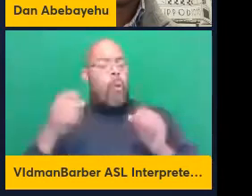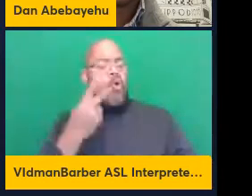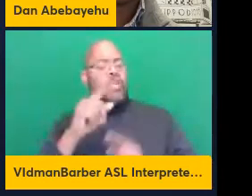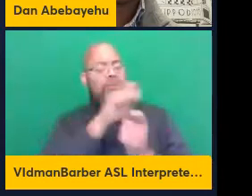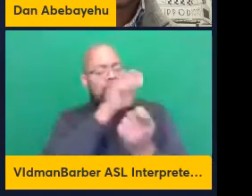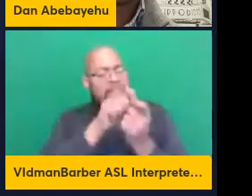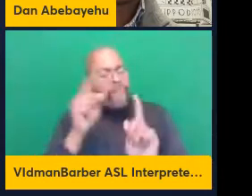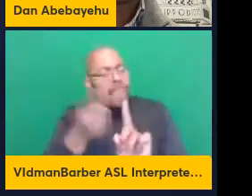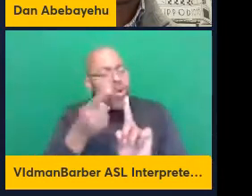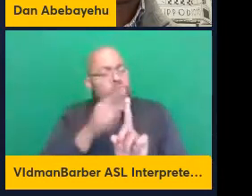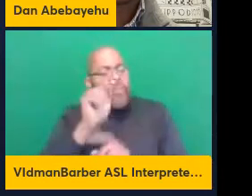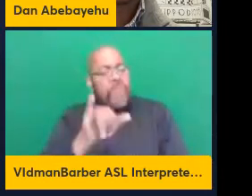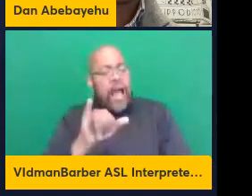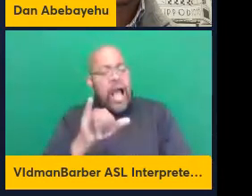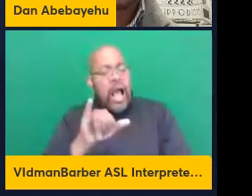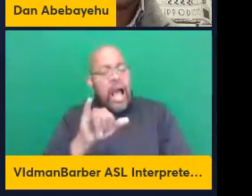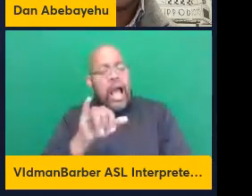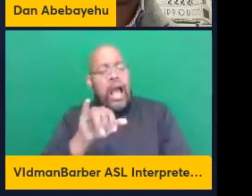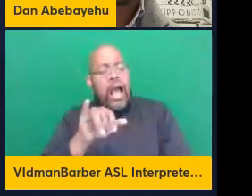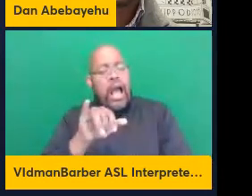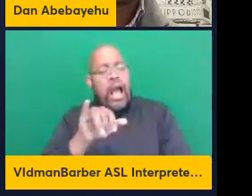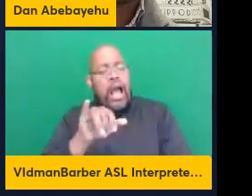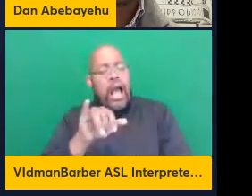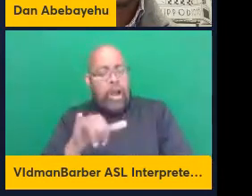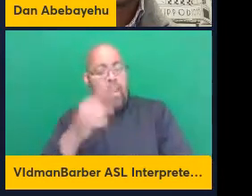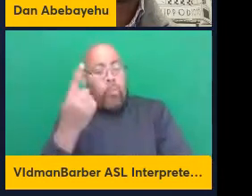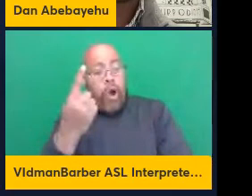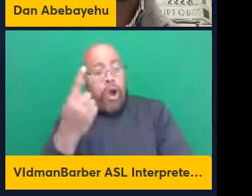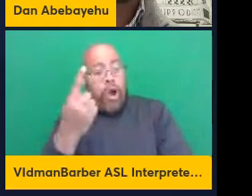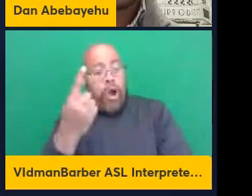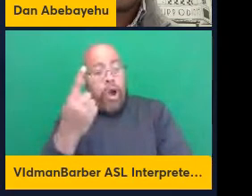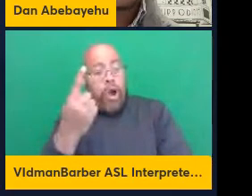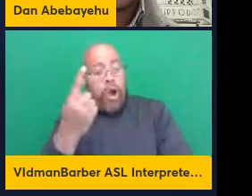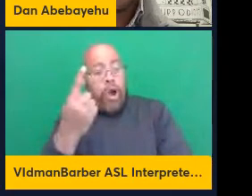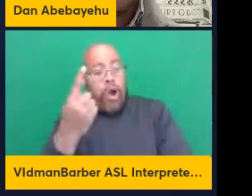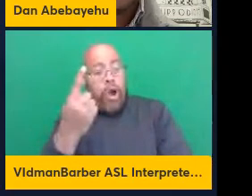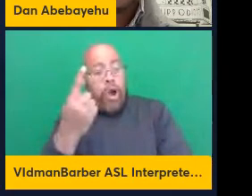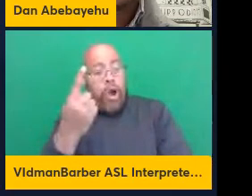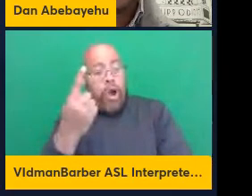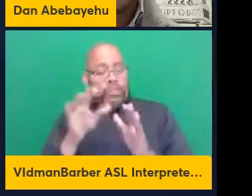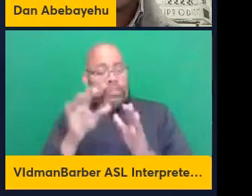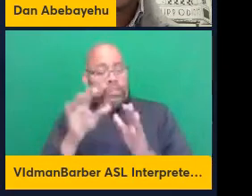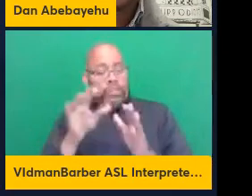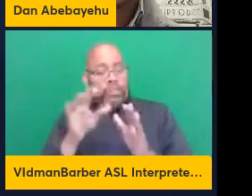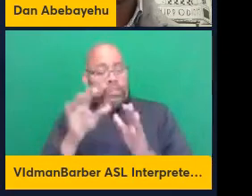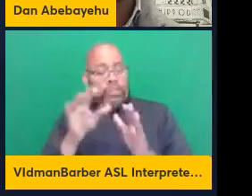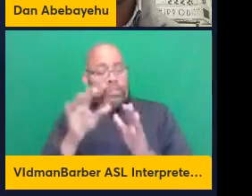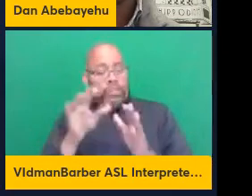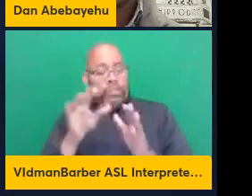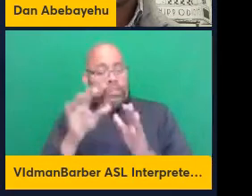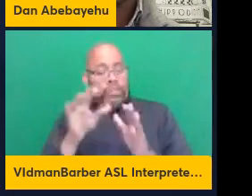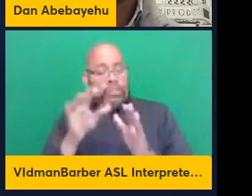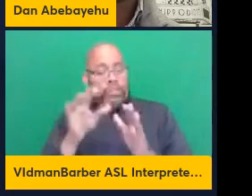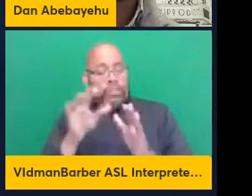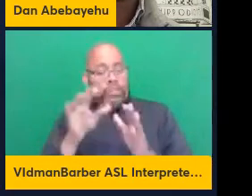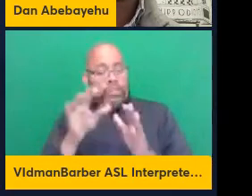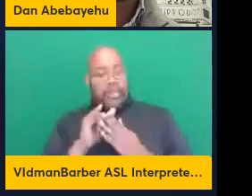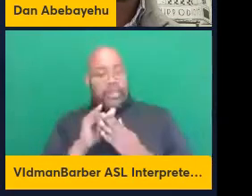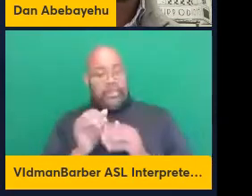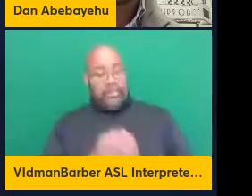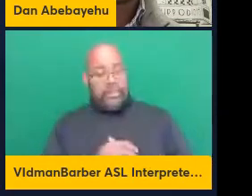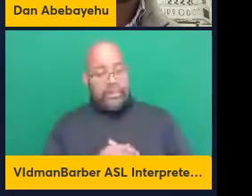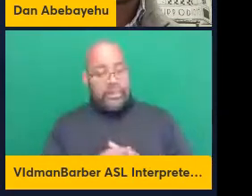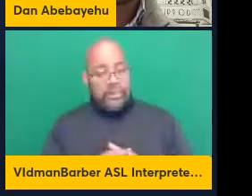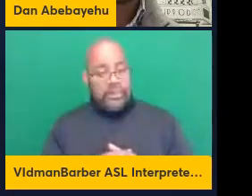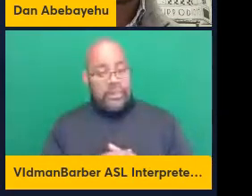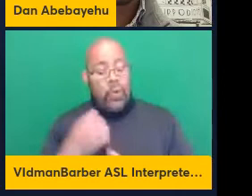specifically Thy1 loss, and we're able to see that treatment with IL-1 beta of these fibroblasts on soft substrates, these are 2 kilopascal hydrogels,